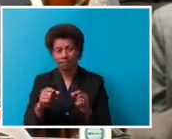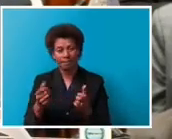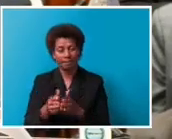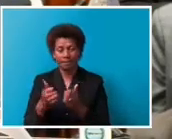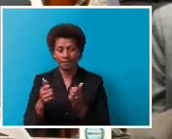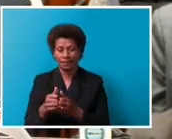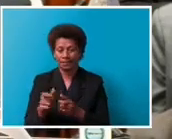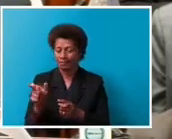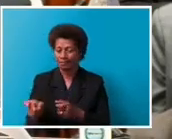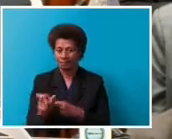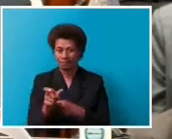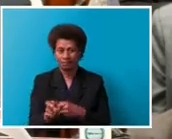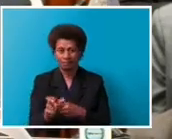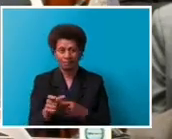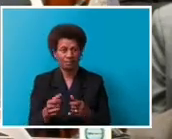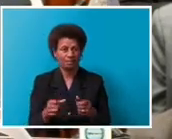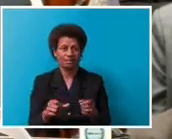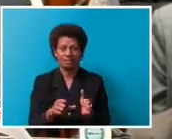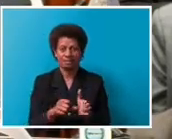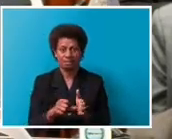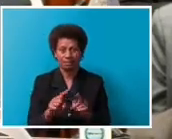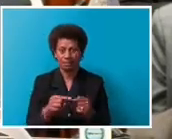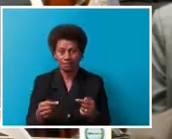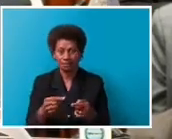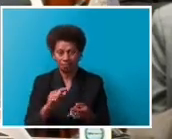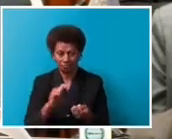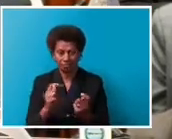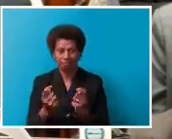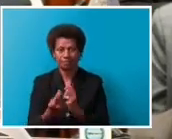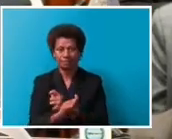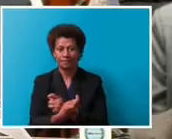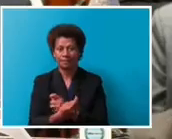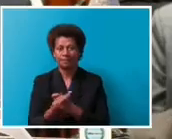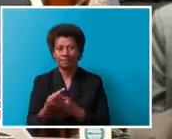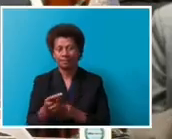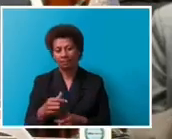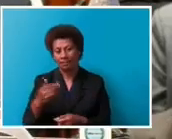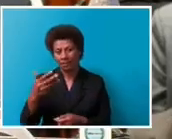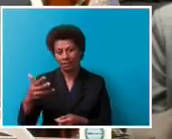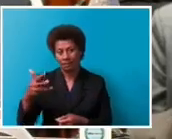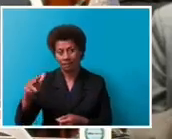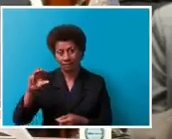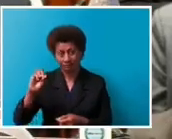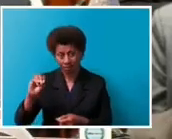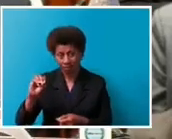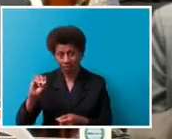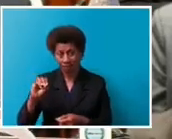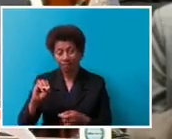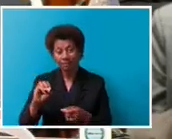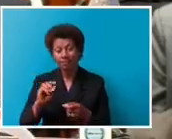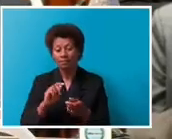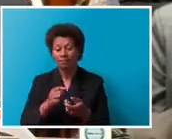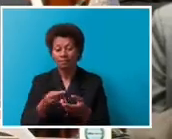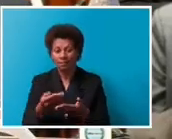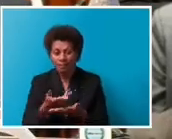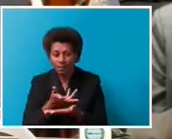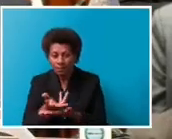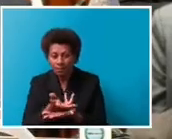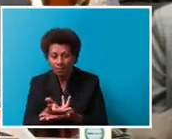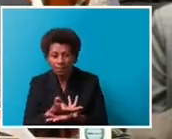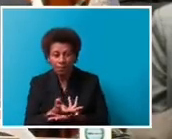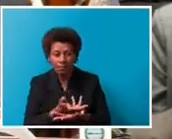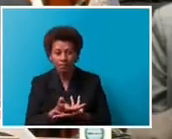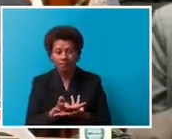considered impossible. Change the unjust 1990 constitution through painstaking negotiation, dialogue